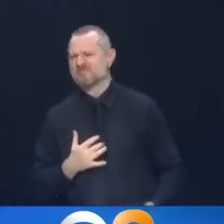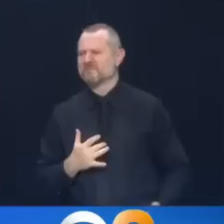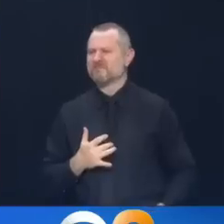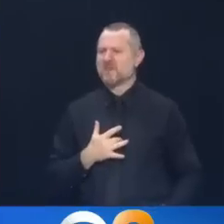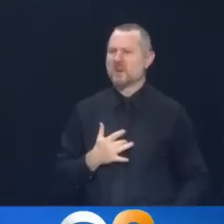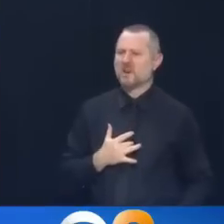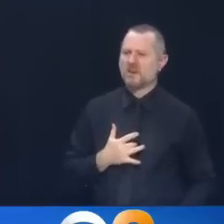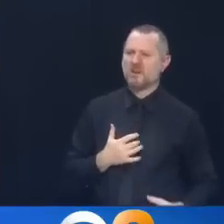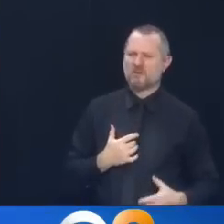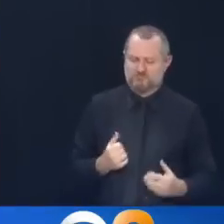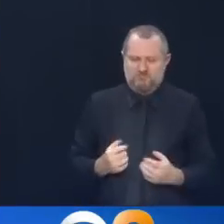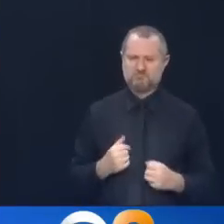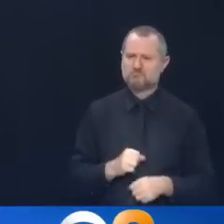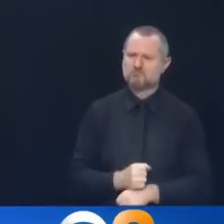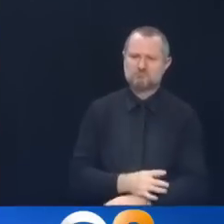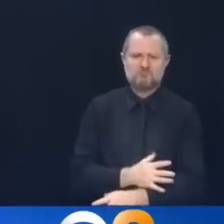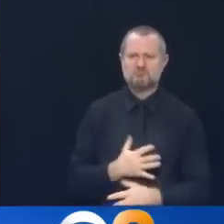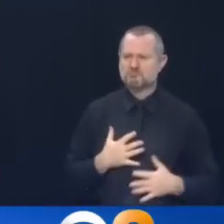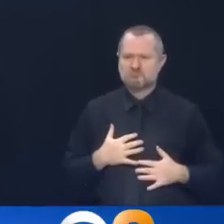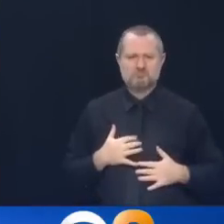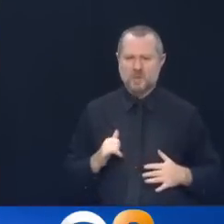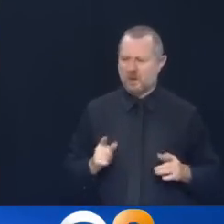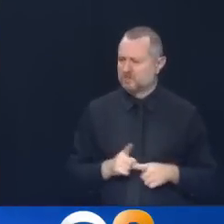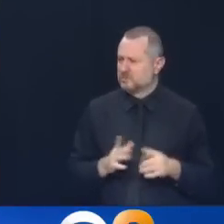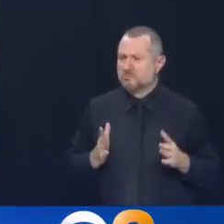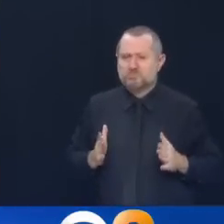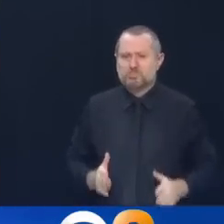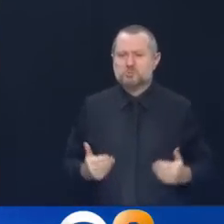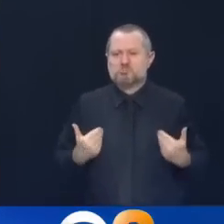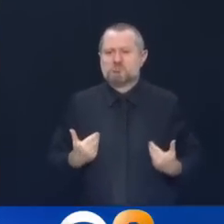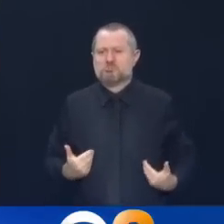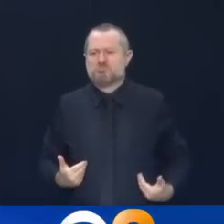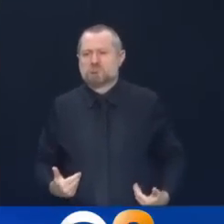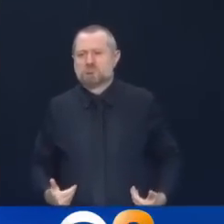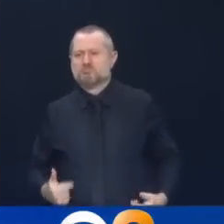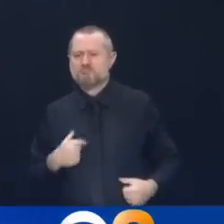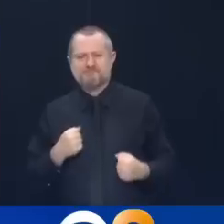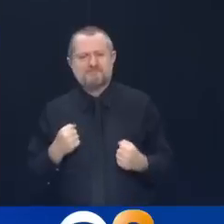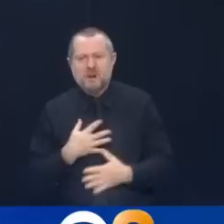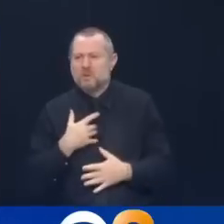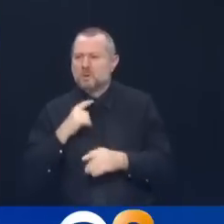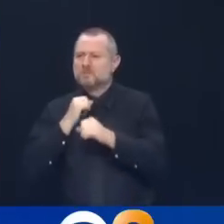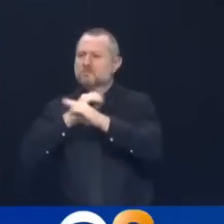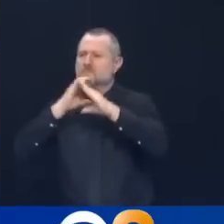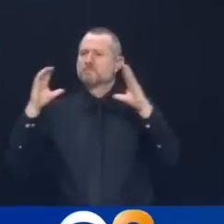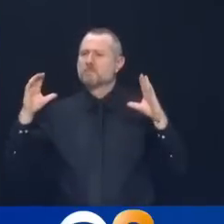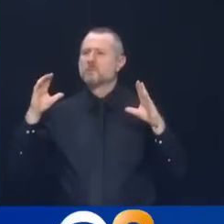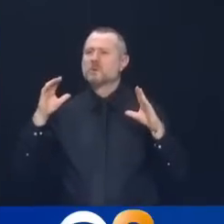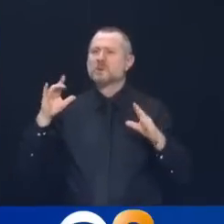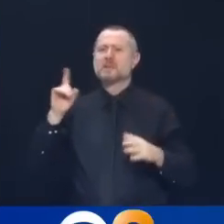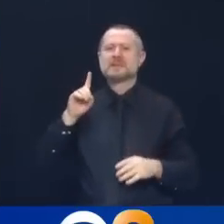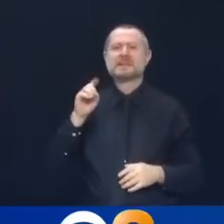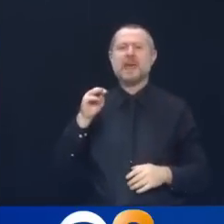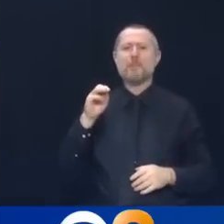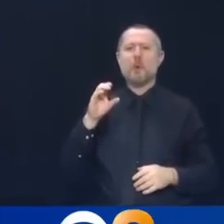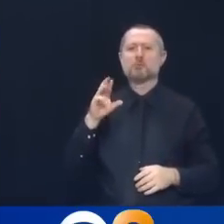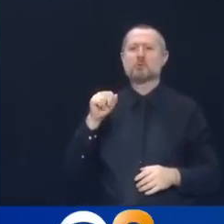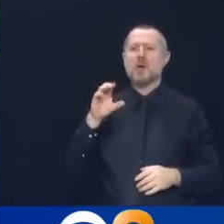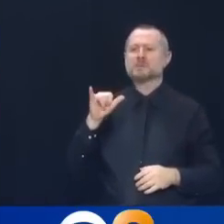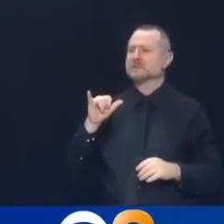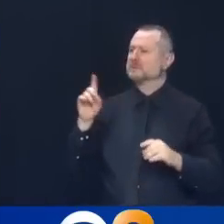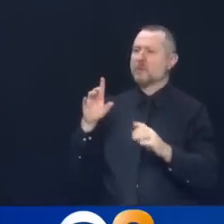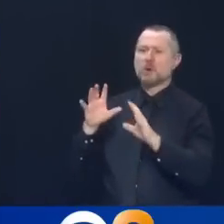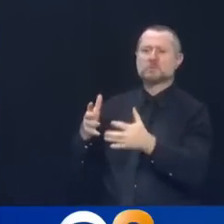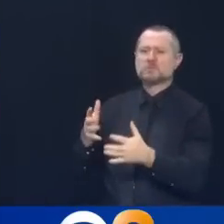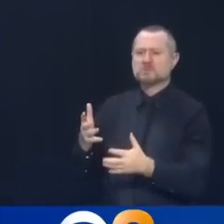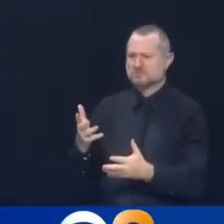individual, frightening to democracy. It's arrogant, and it violates your